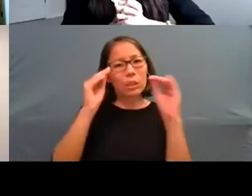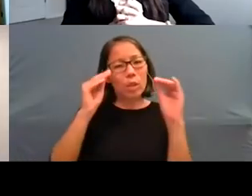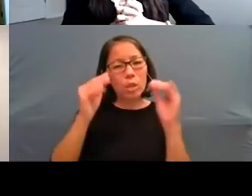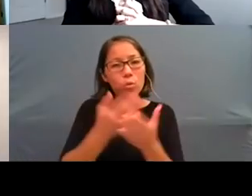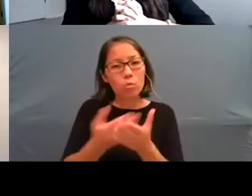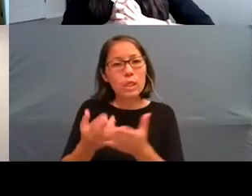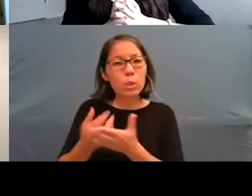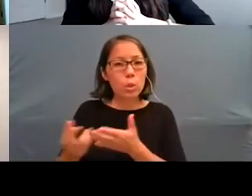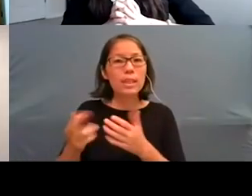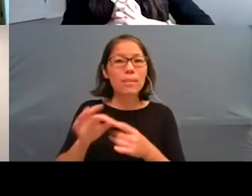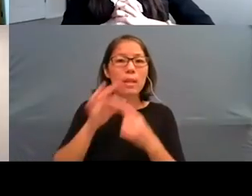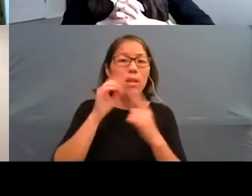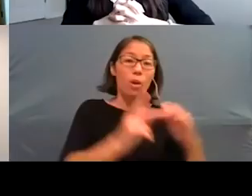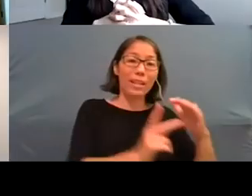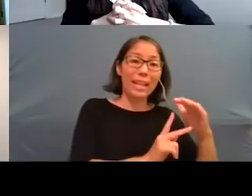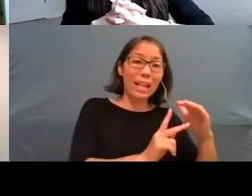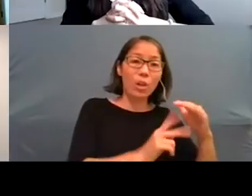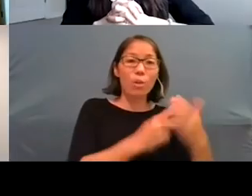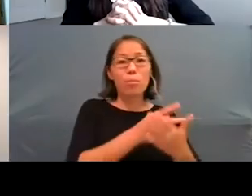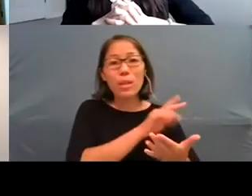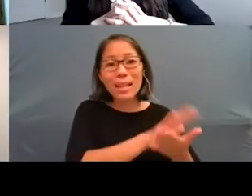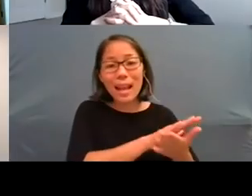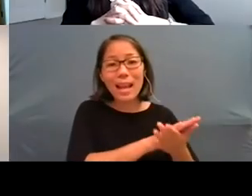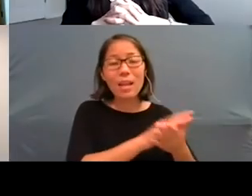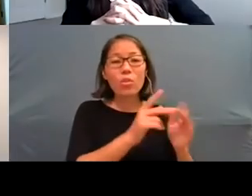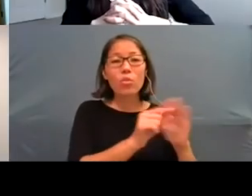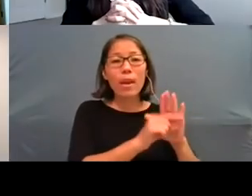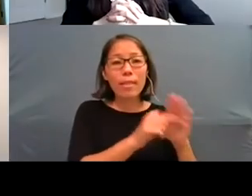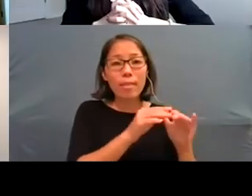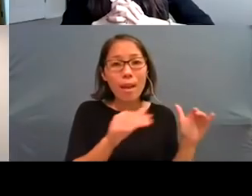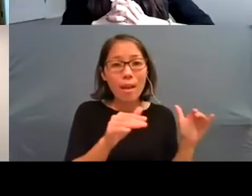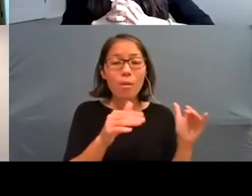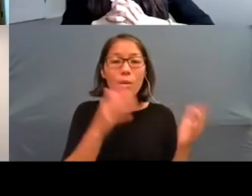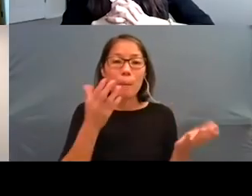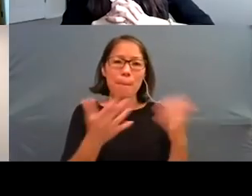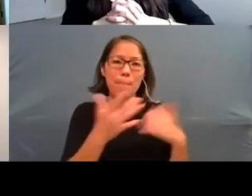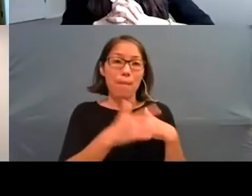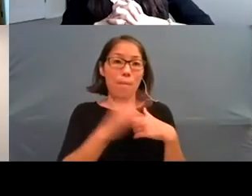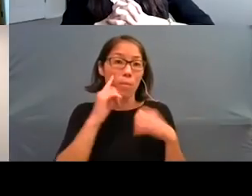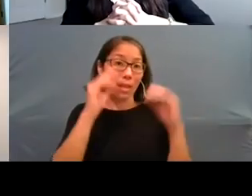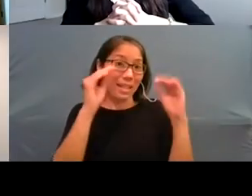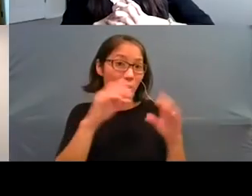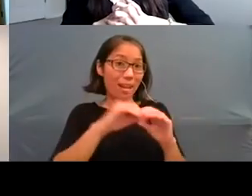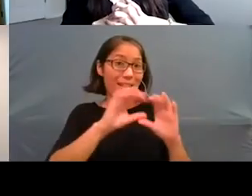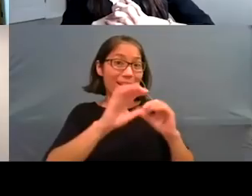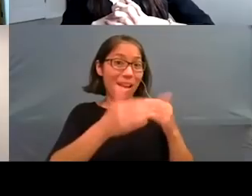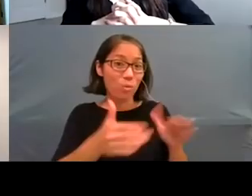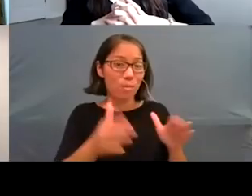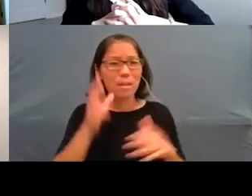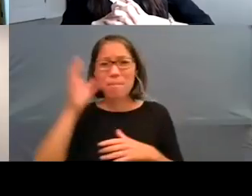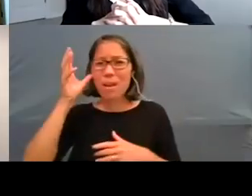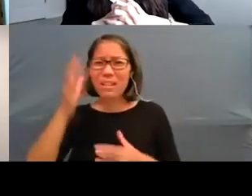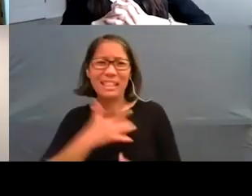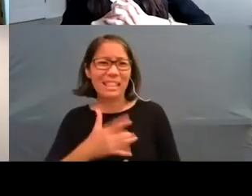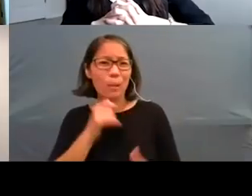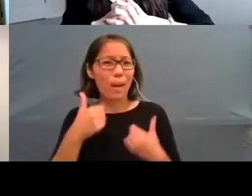pre-K, kinder, first grade, grade levels, that may be available to the teacher in the classroom, but that parents might not typically have